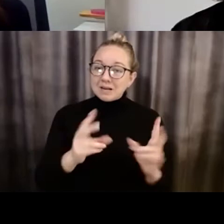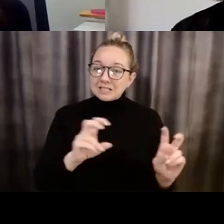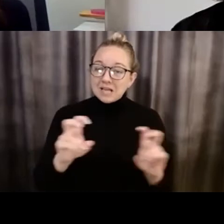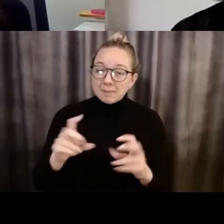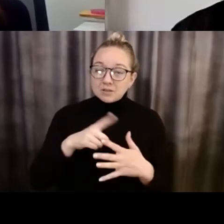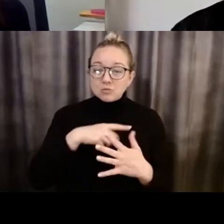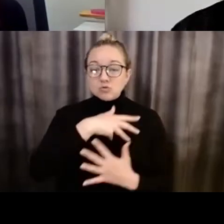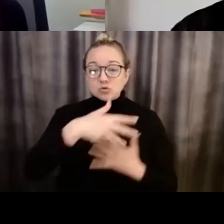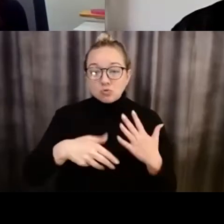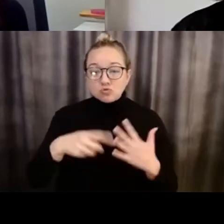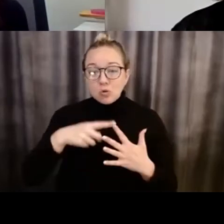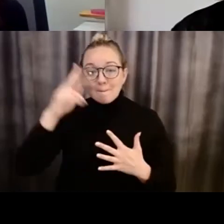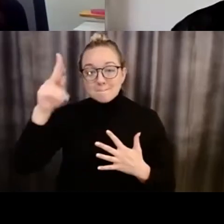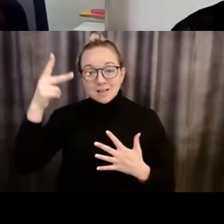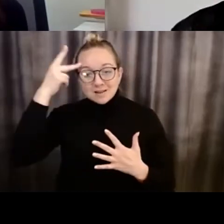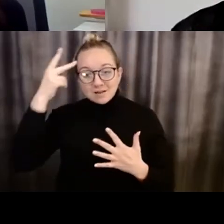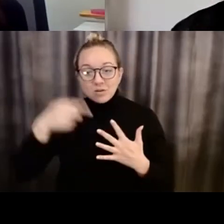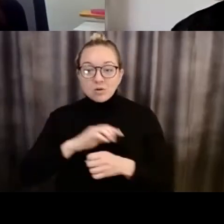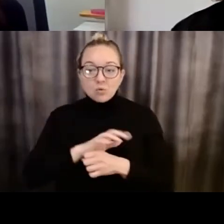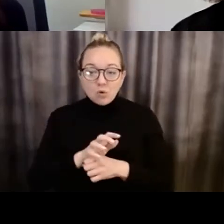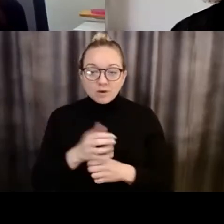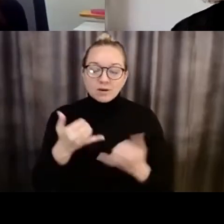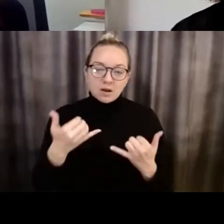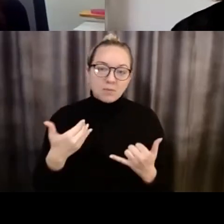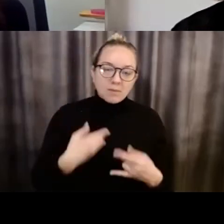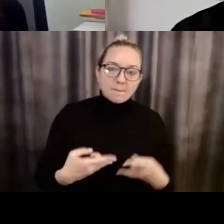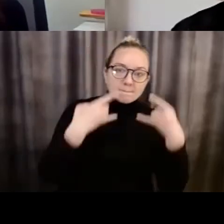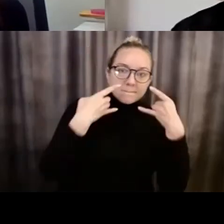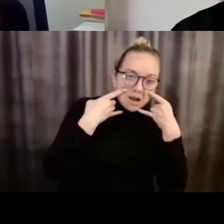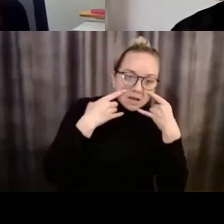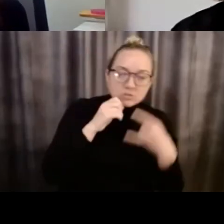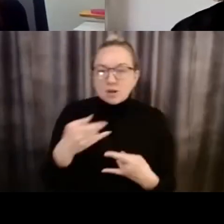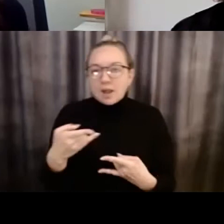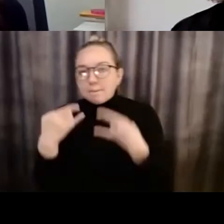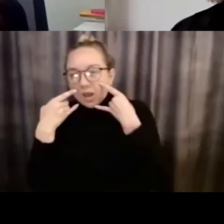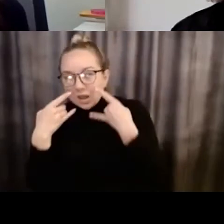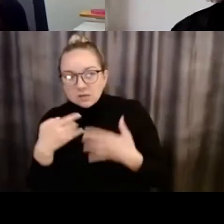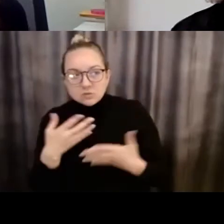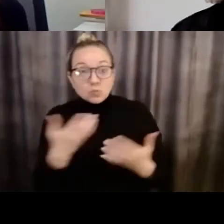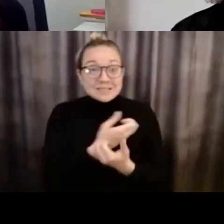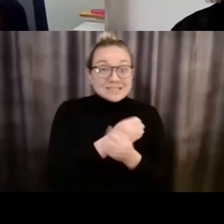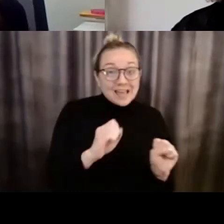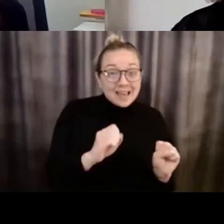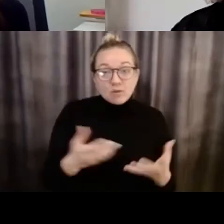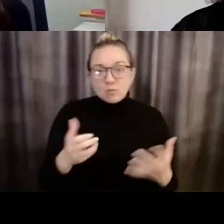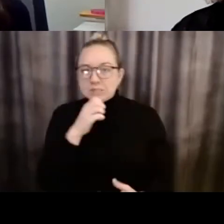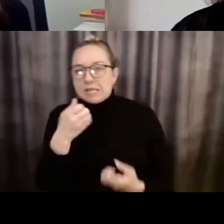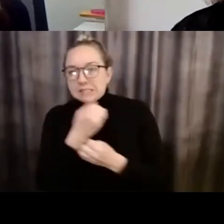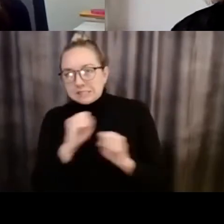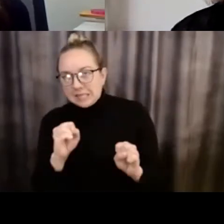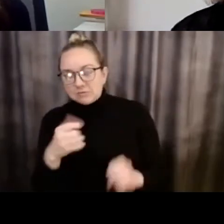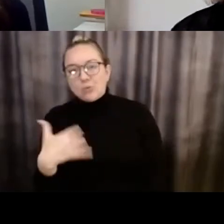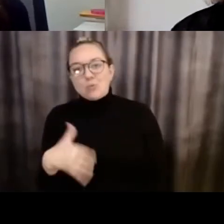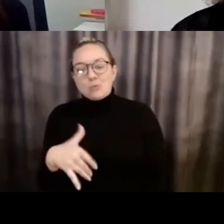COVID. And now we're thinking about masks versus not masks, what's safe, what's not safe. So, I think what's